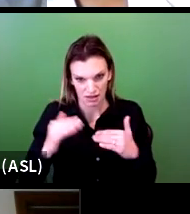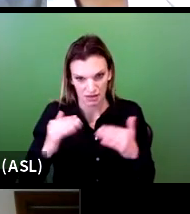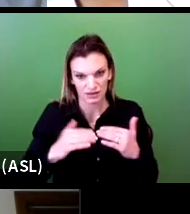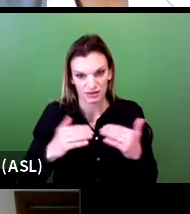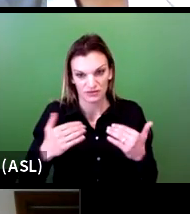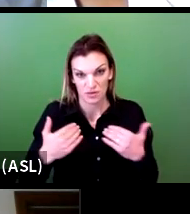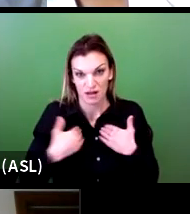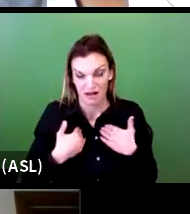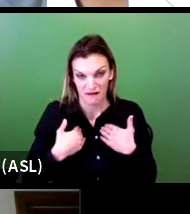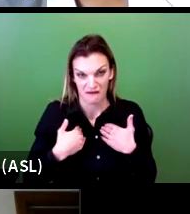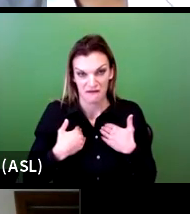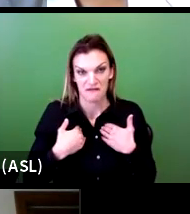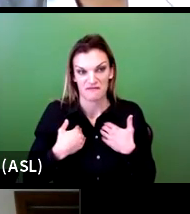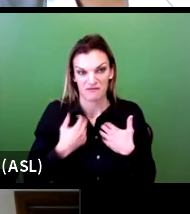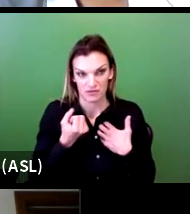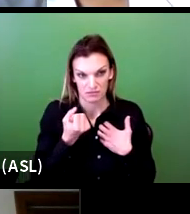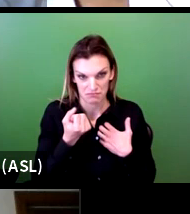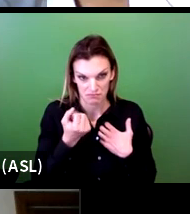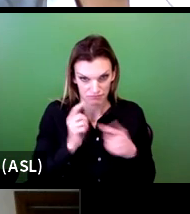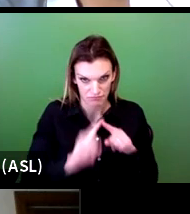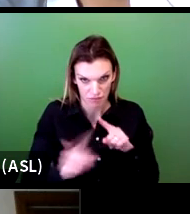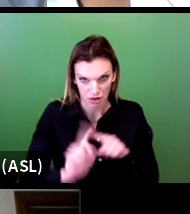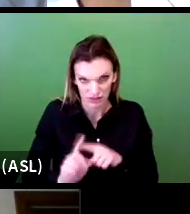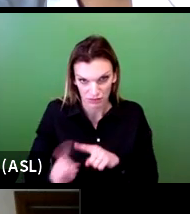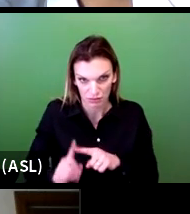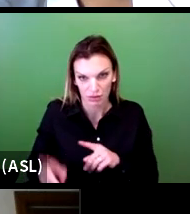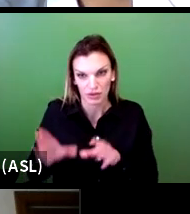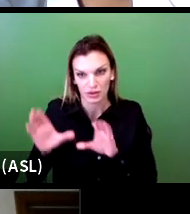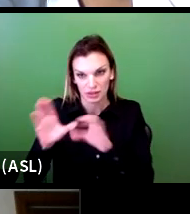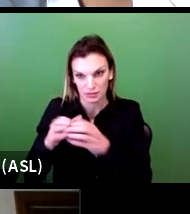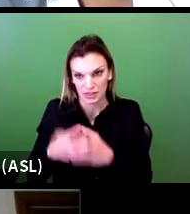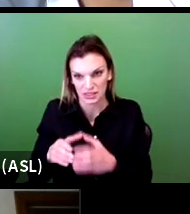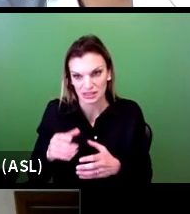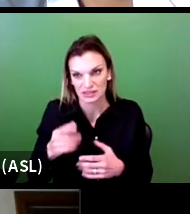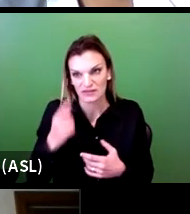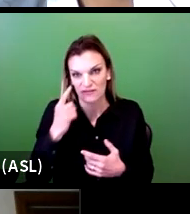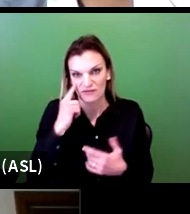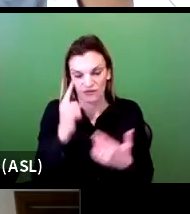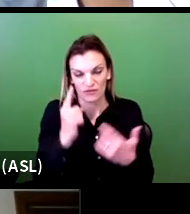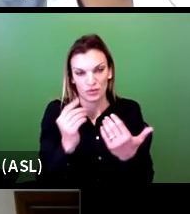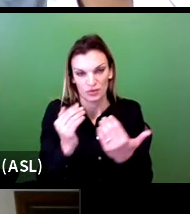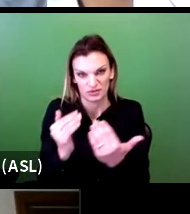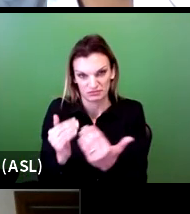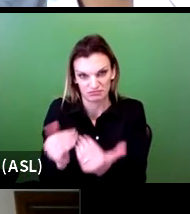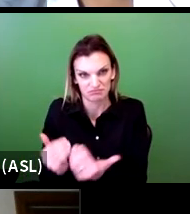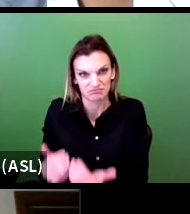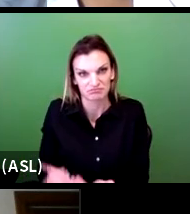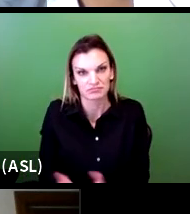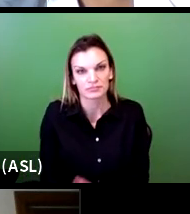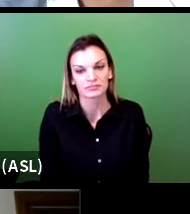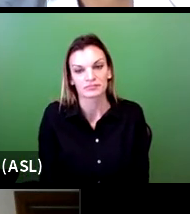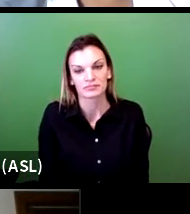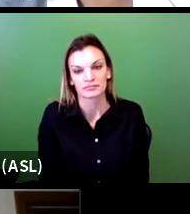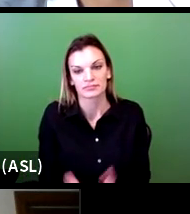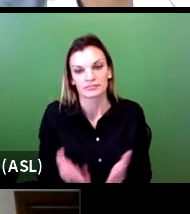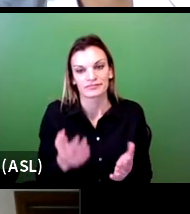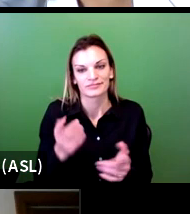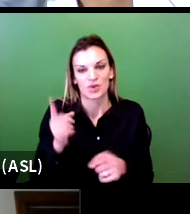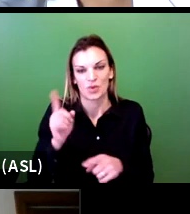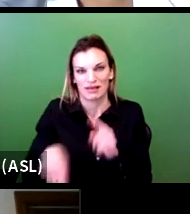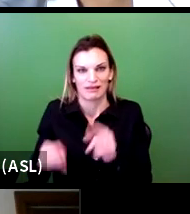multiple committees for different subcommittees, if you're on one, you can't get on another